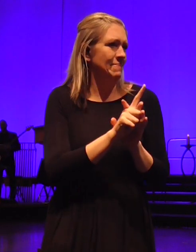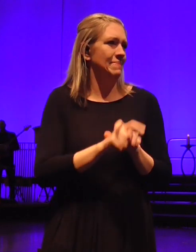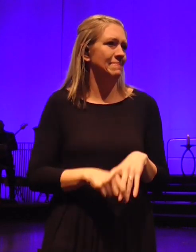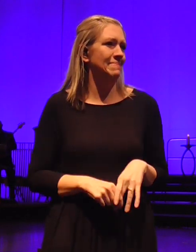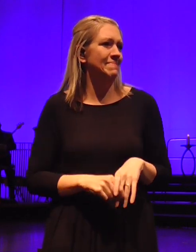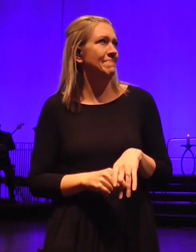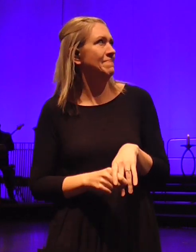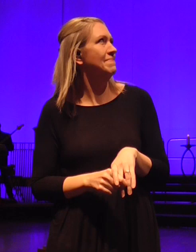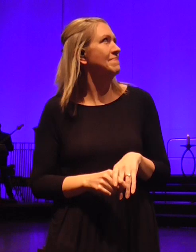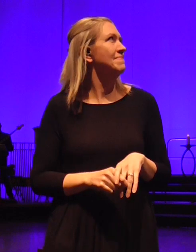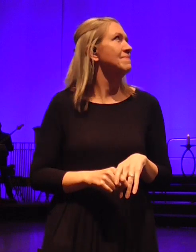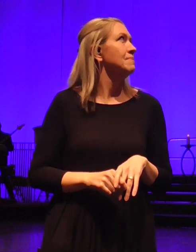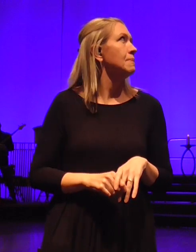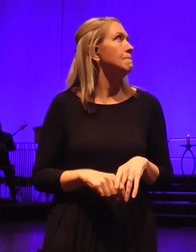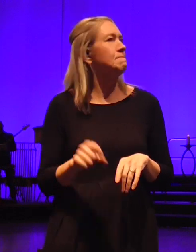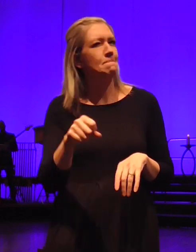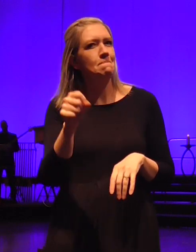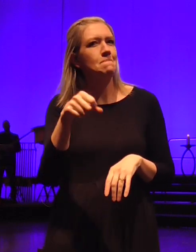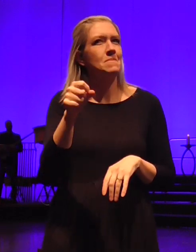Yeah.